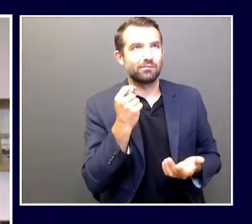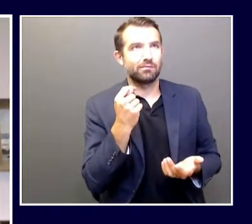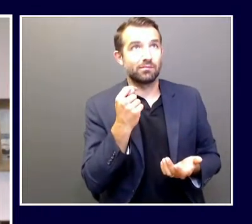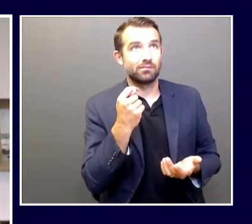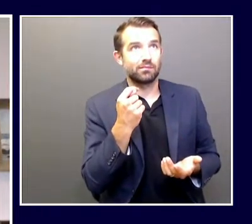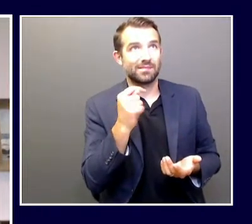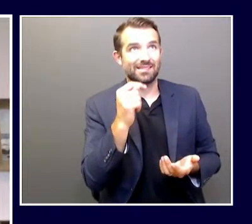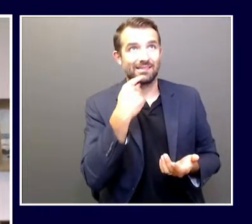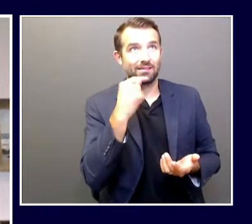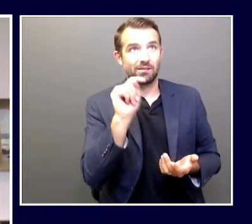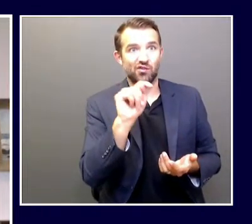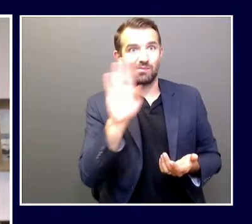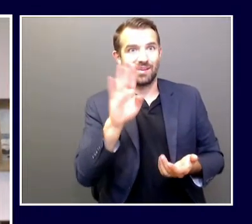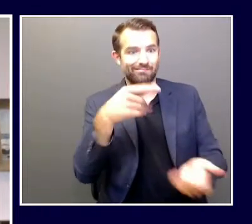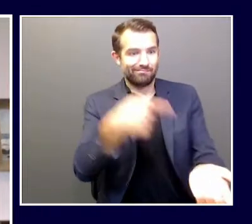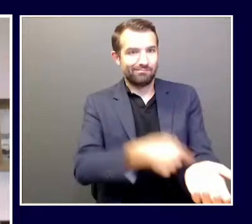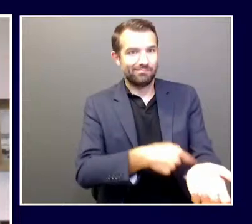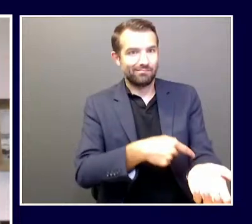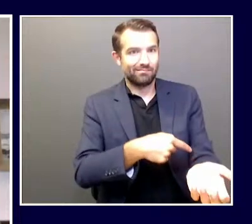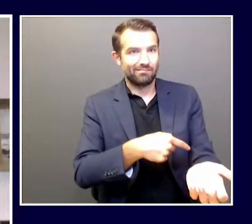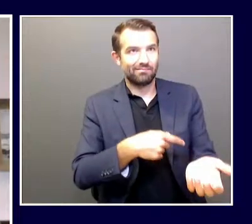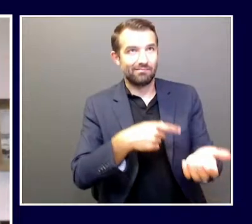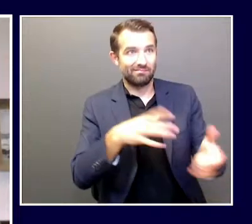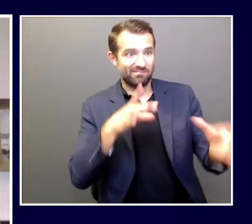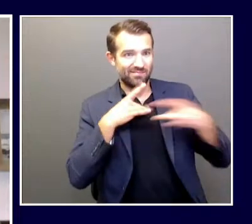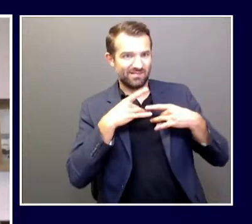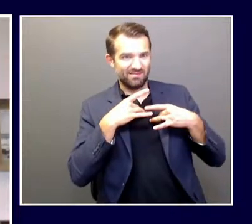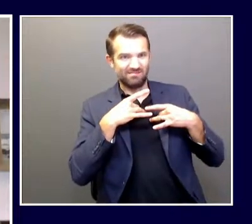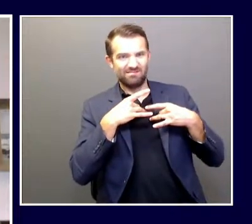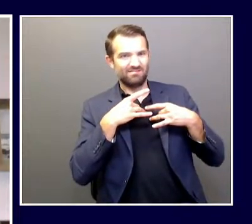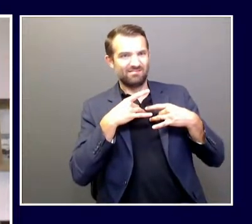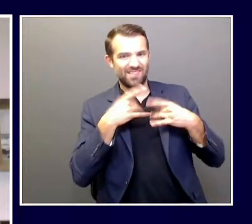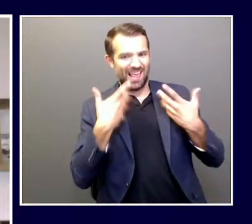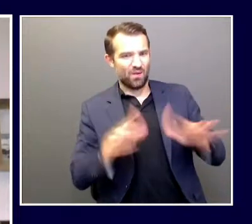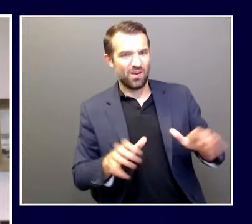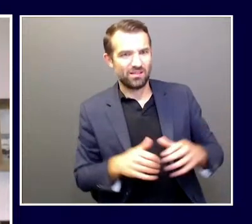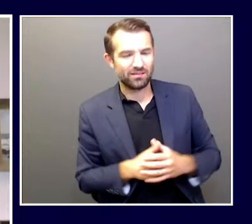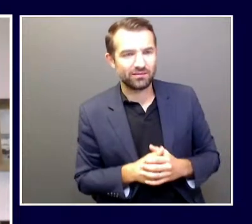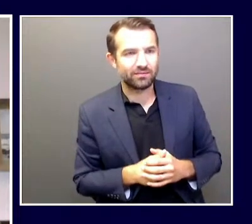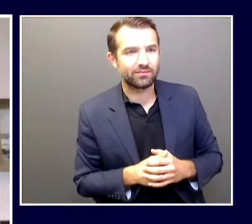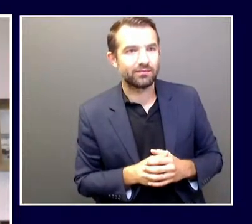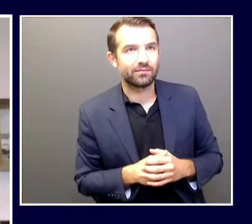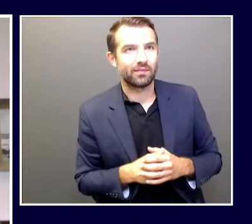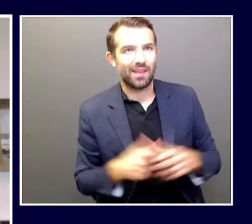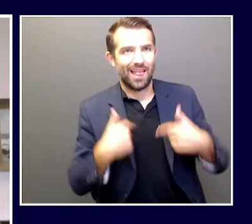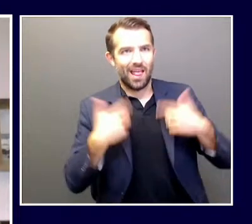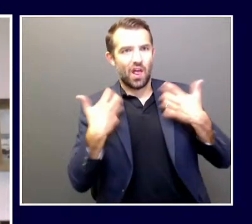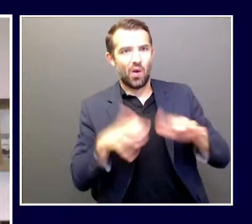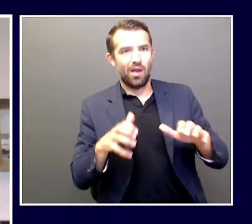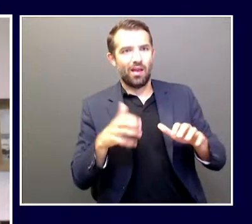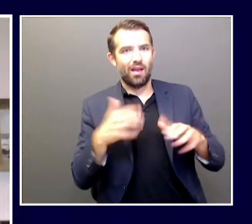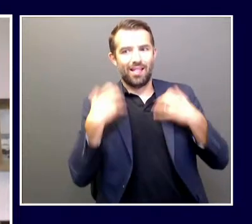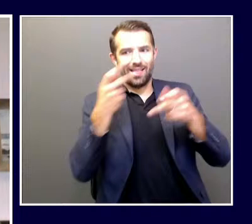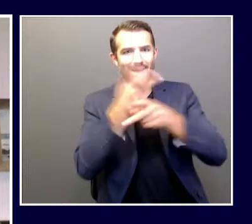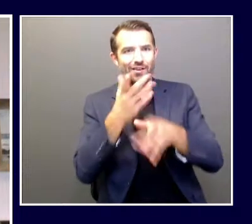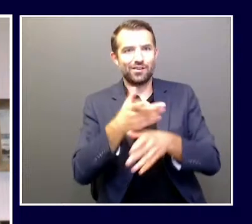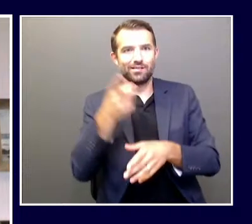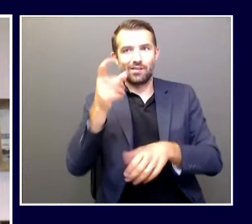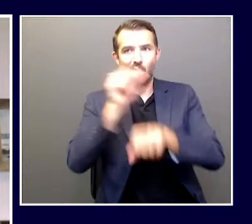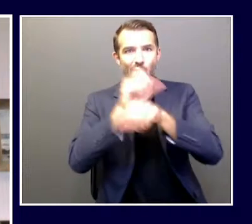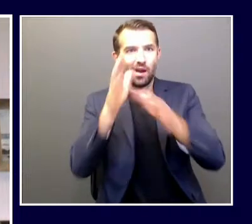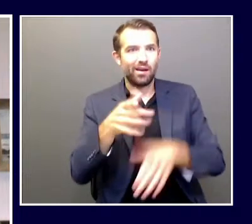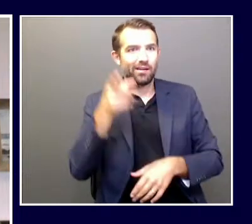reacts, because we don't want healthcare workers to accidentally give TB to somebody. COVID and the